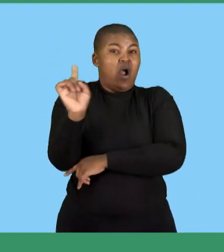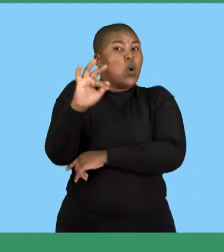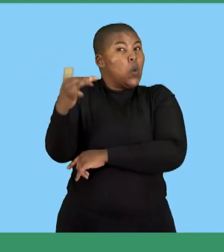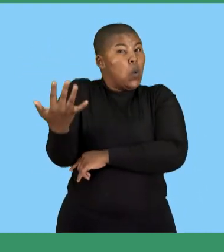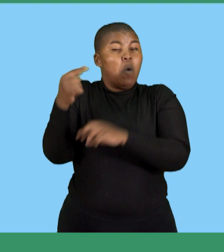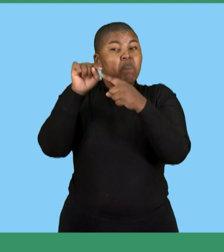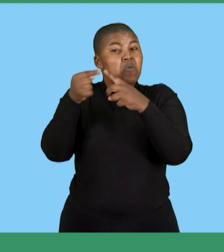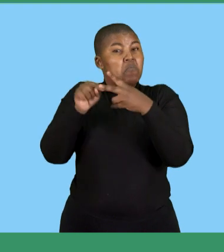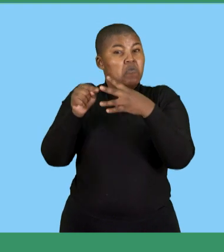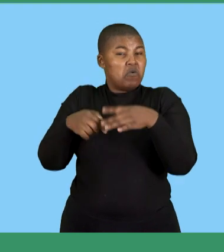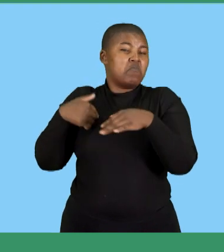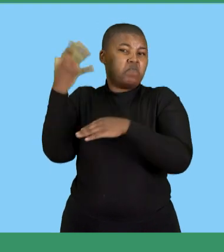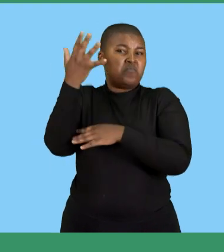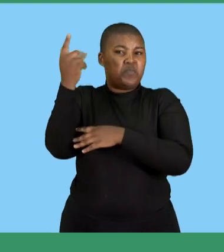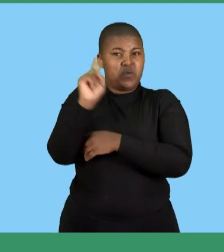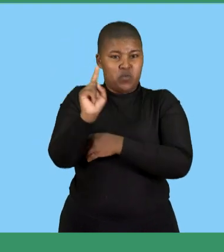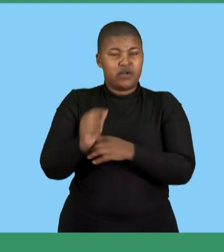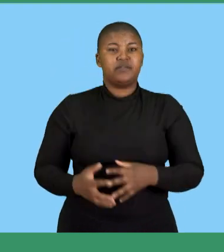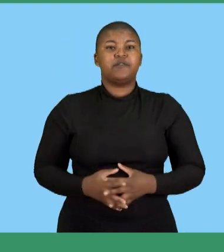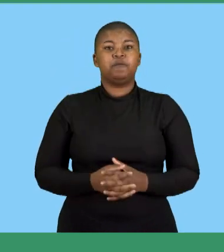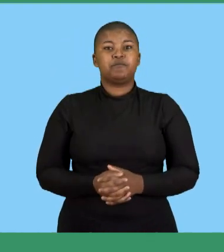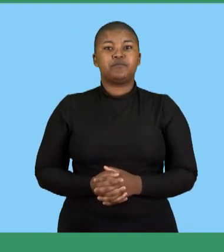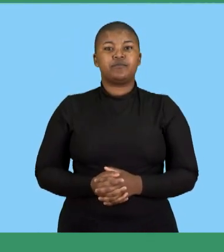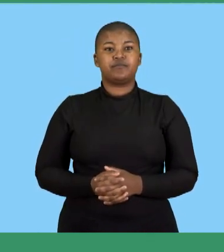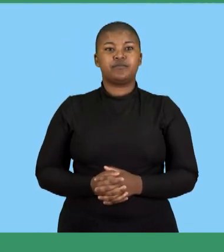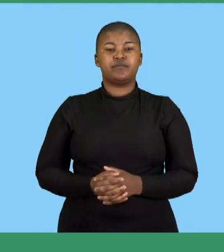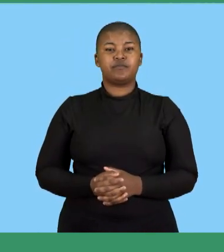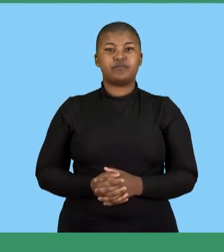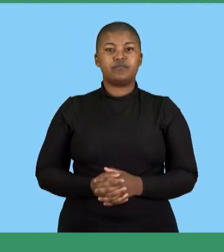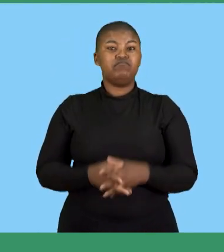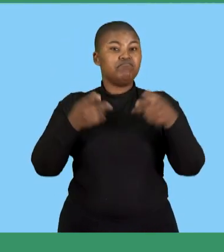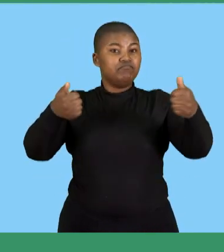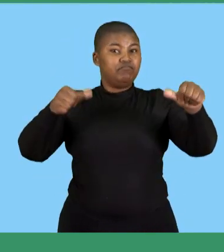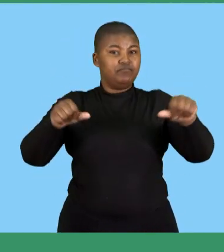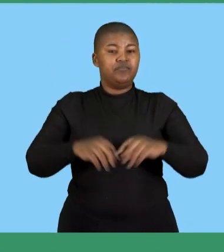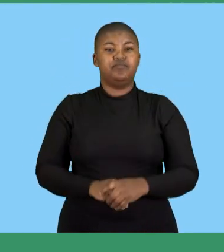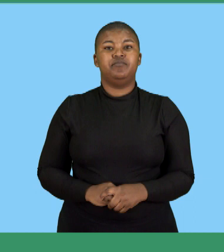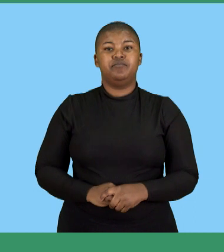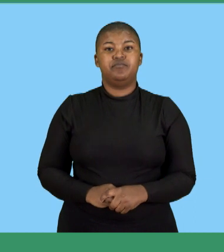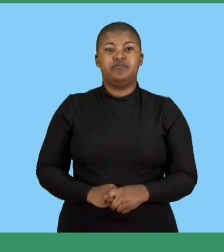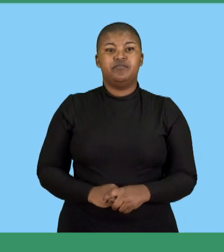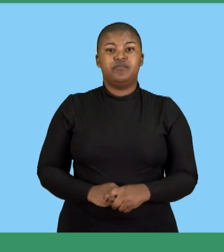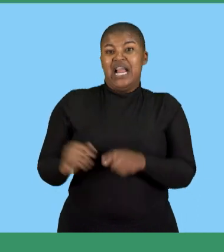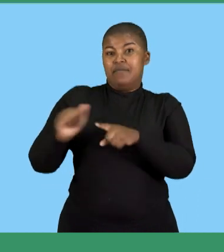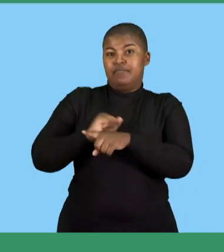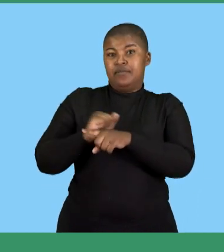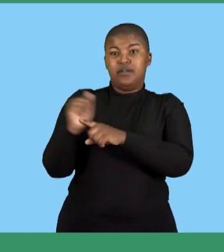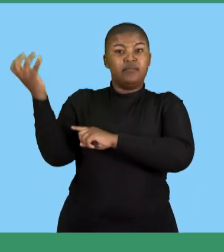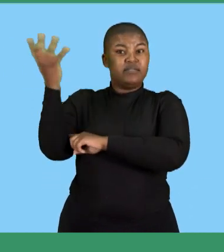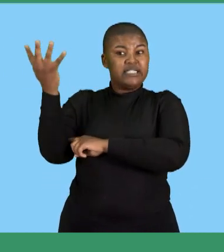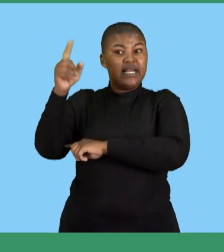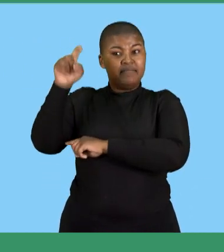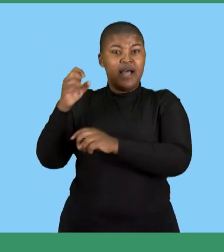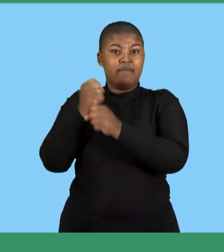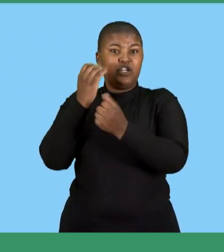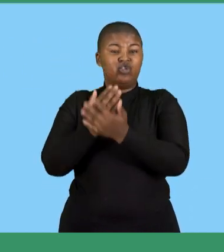or main points are to be presented on the day. And then another aspect they should consider when they're preparing for a presentation